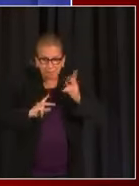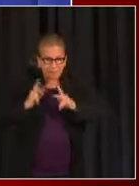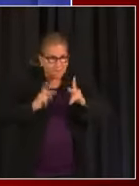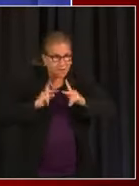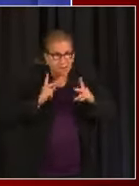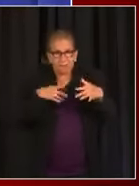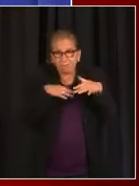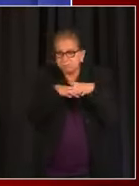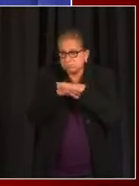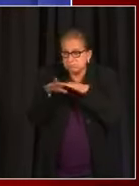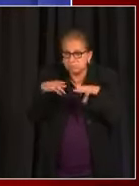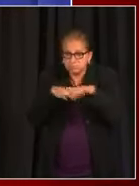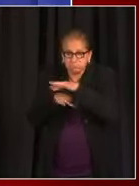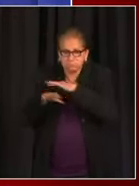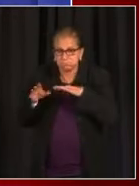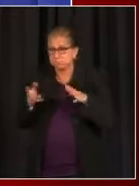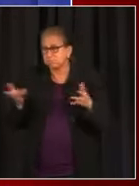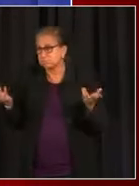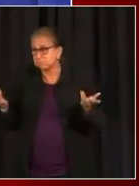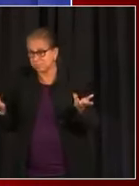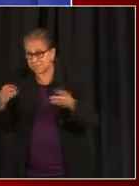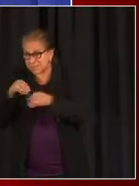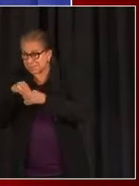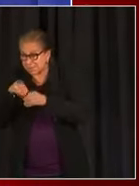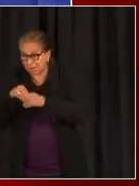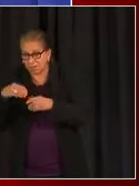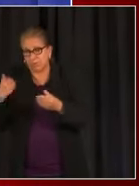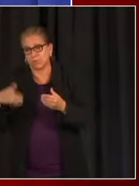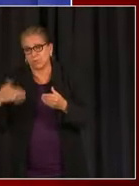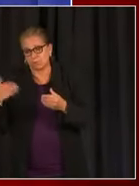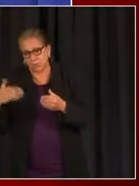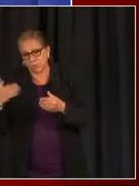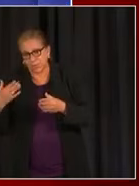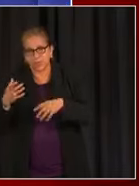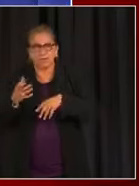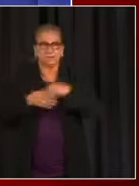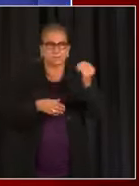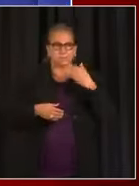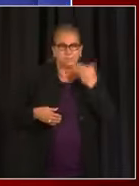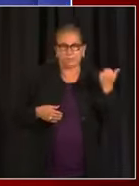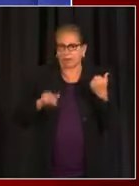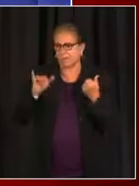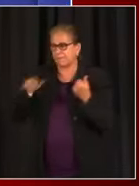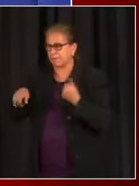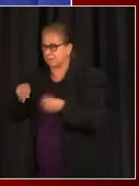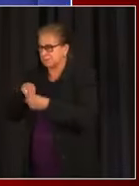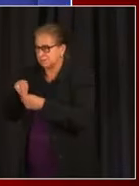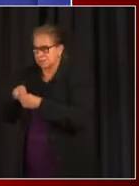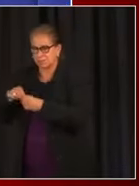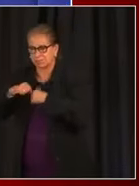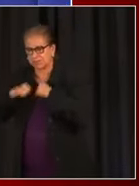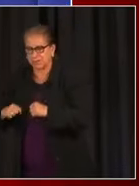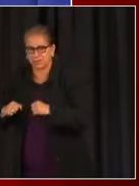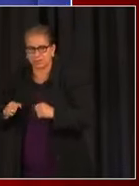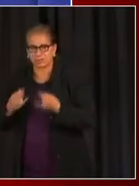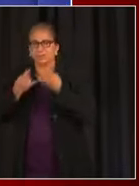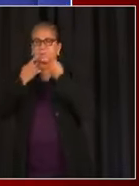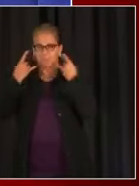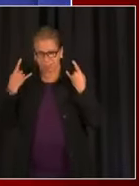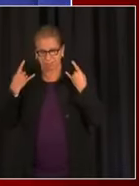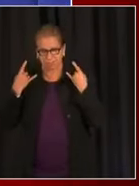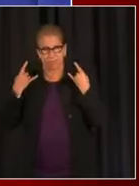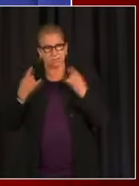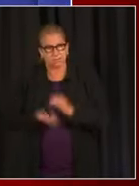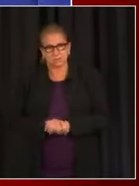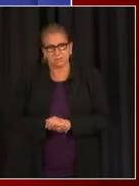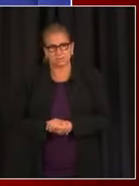crowded, again, because it offers them another layer of protection. We want to be particularly clear that people